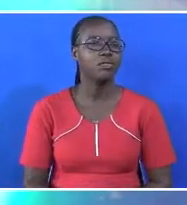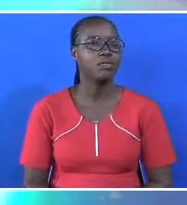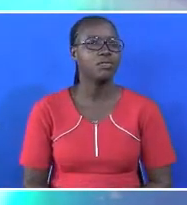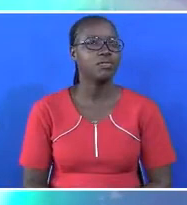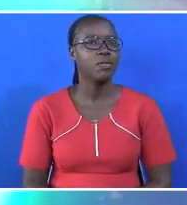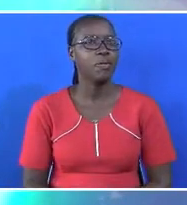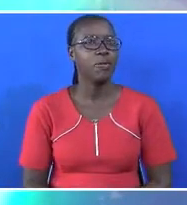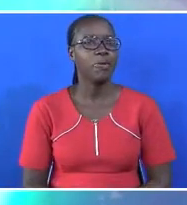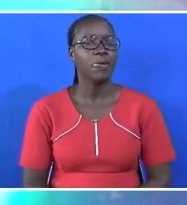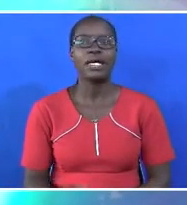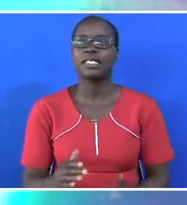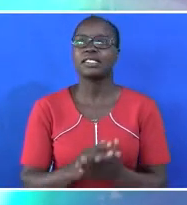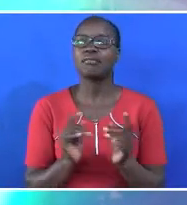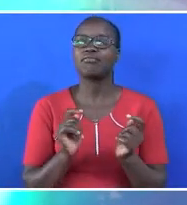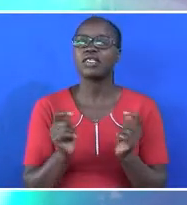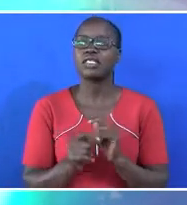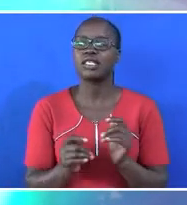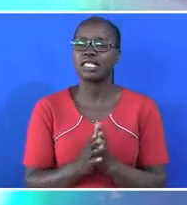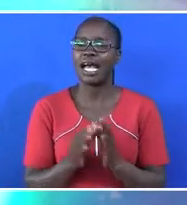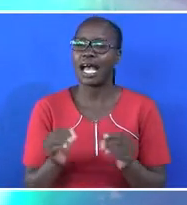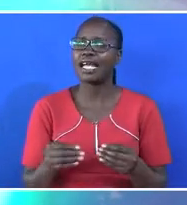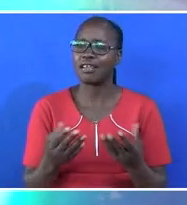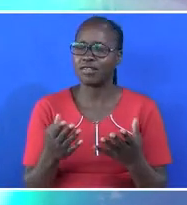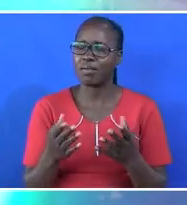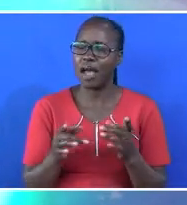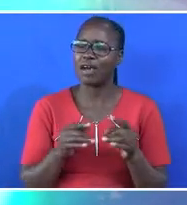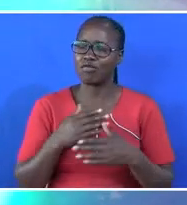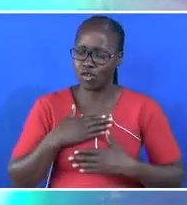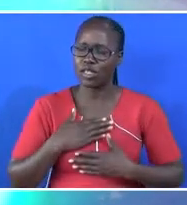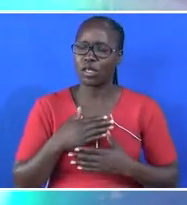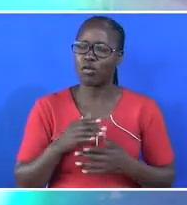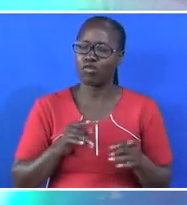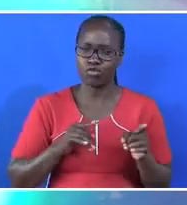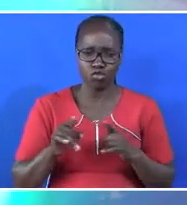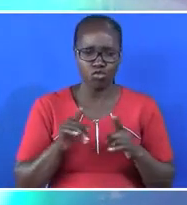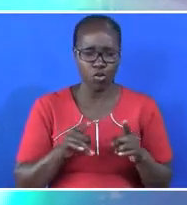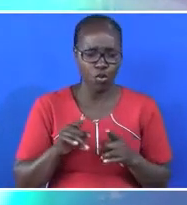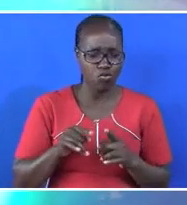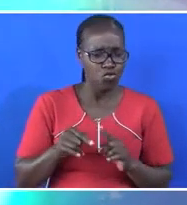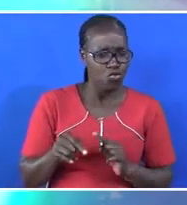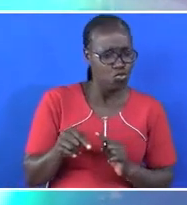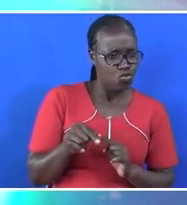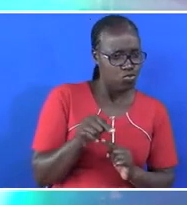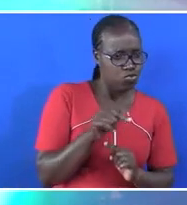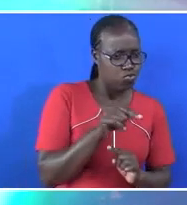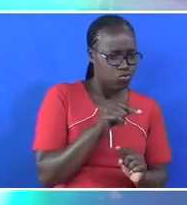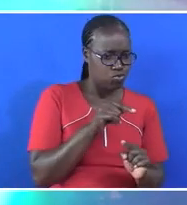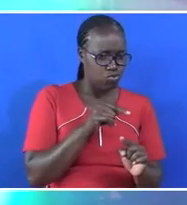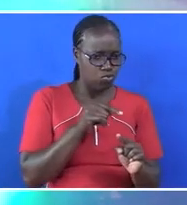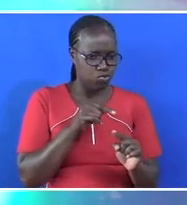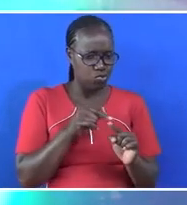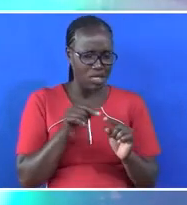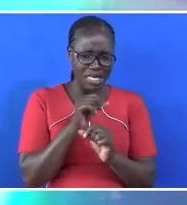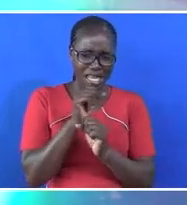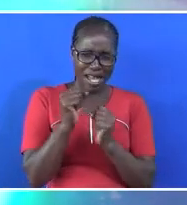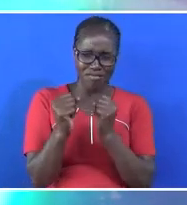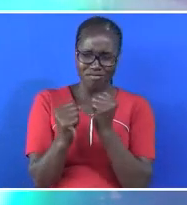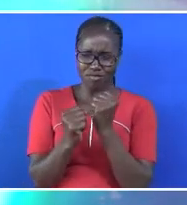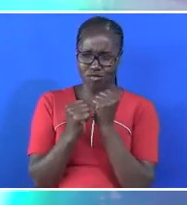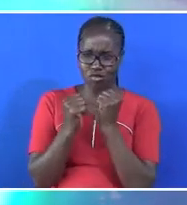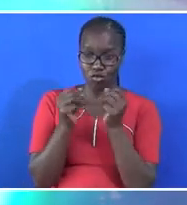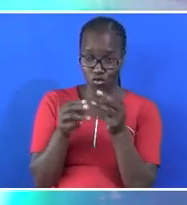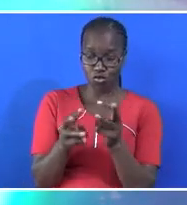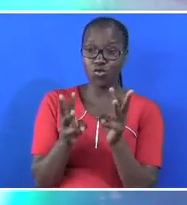I like certain translations. I gave them a grand tour. I took them round in a powerful way. I mean, these